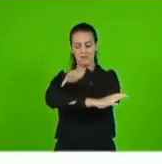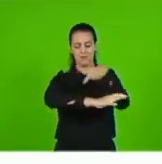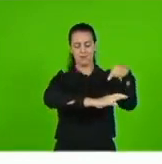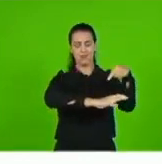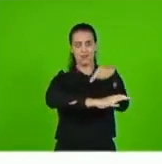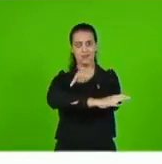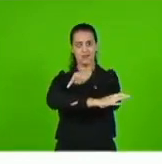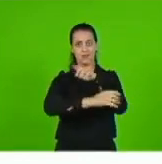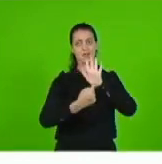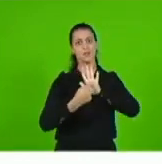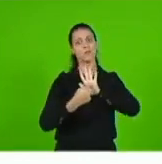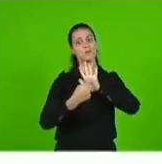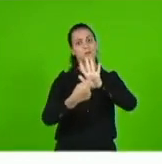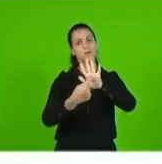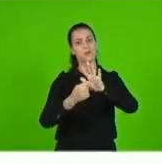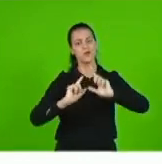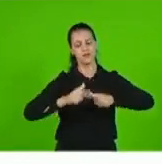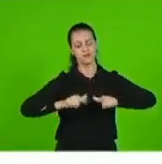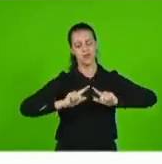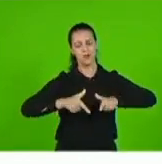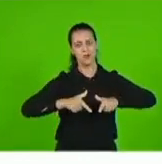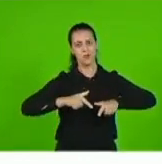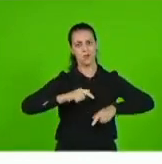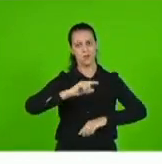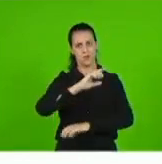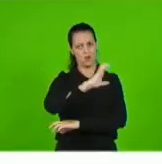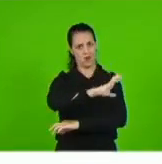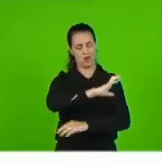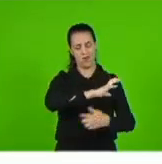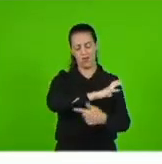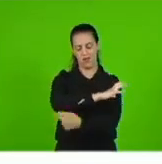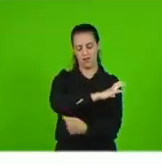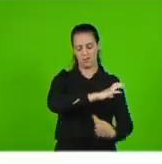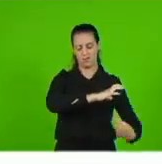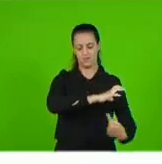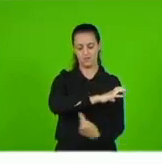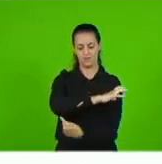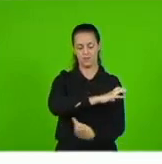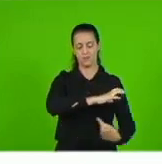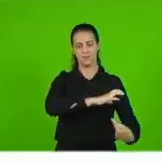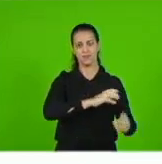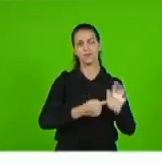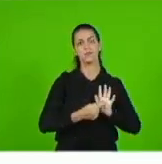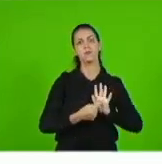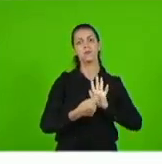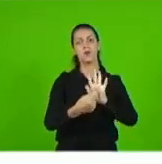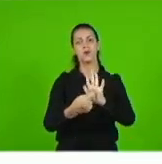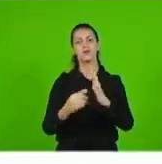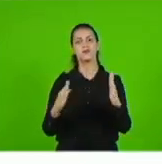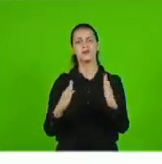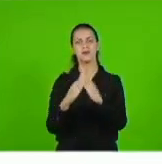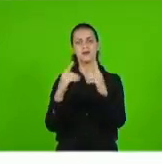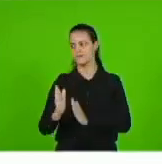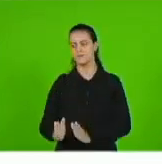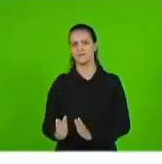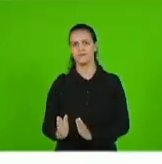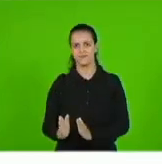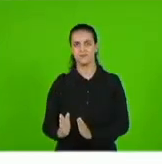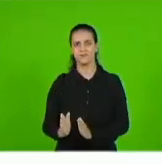tree laying flat that represents Israel. And we see